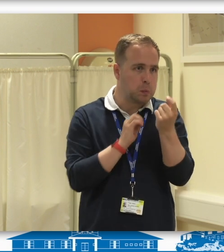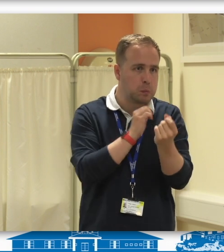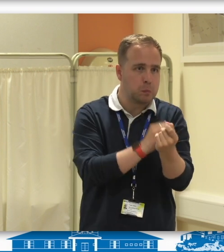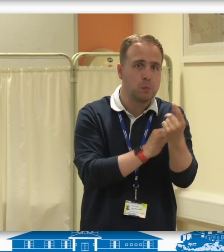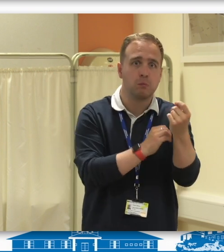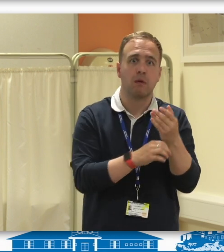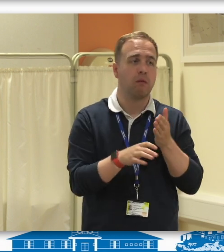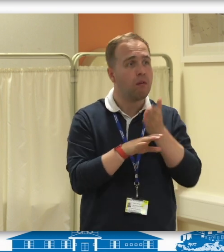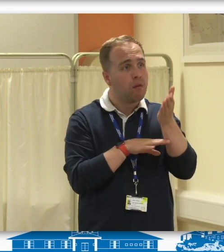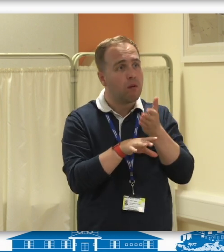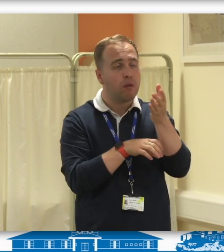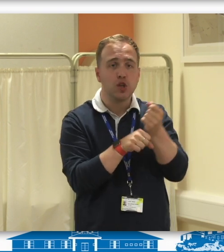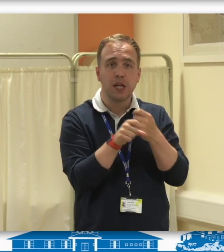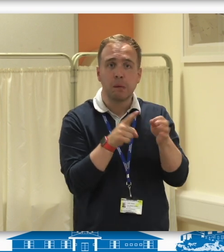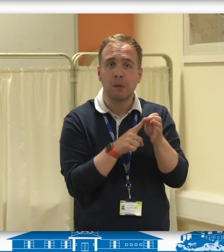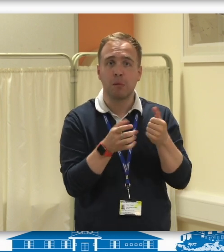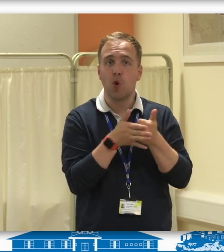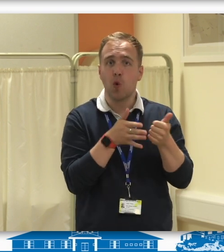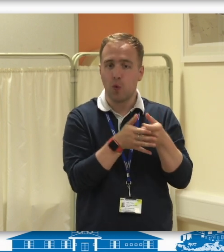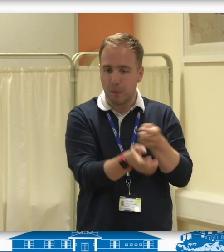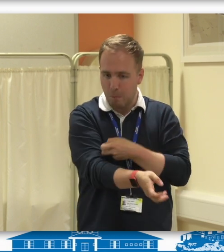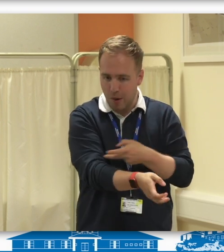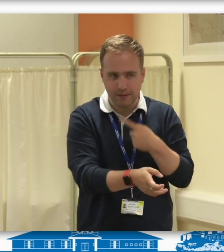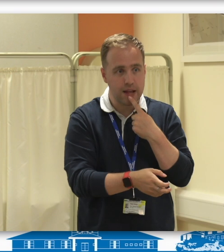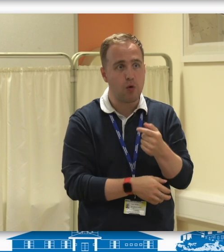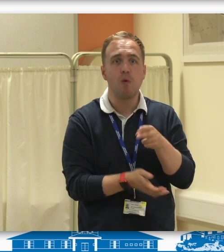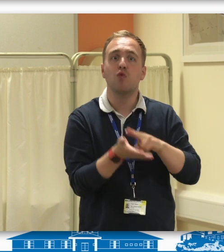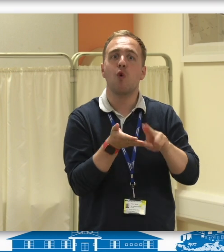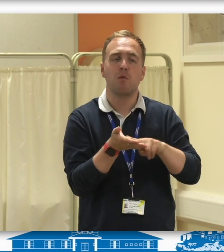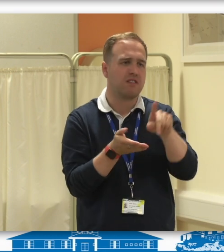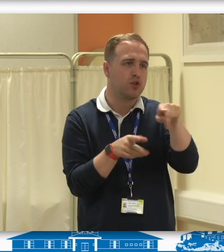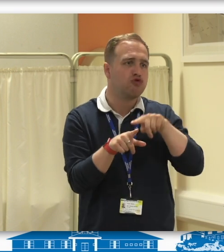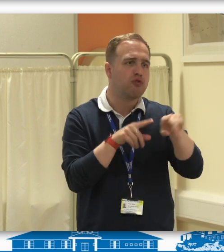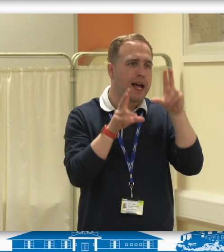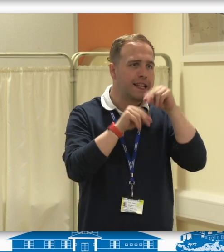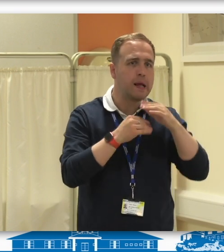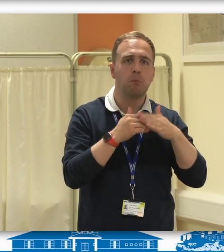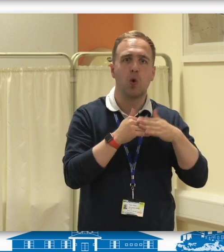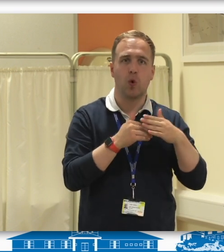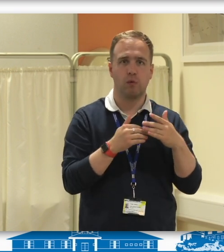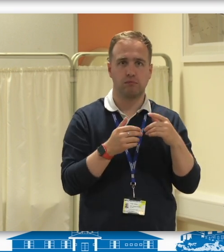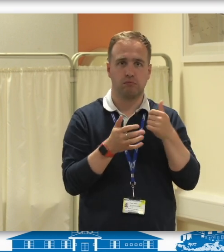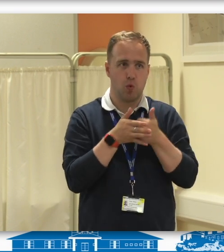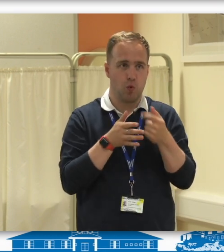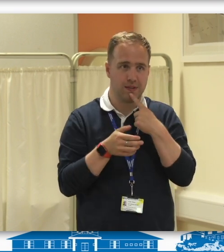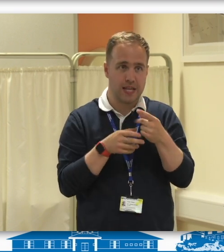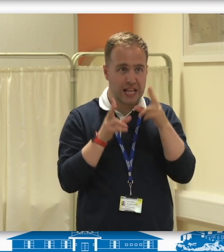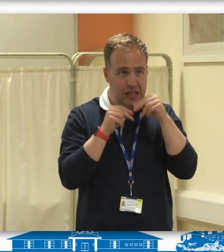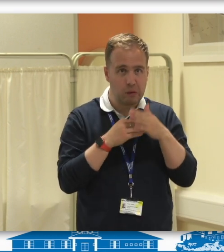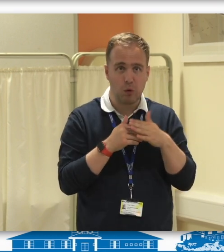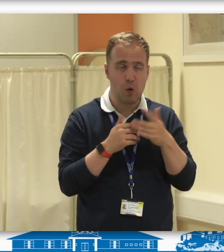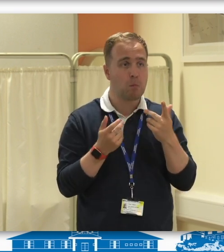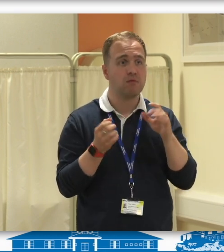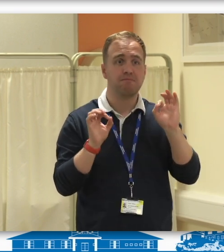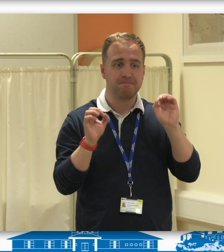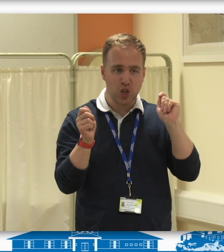many times, but every blood test came back normal. I was told, just get more sleep. That was the only advice I got, but nothing was changing and everything